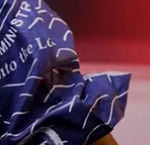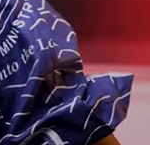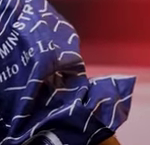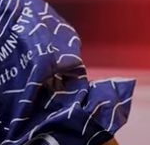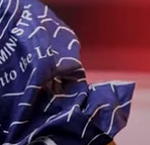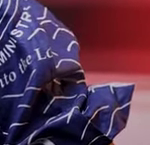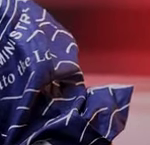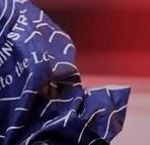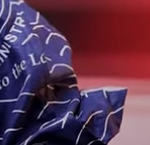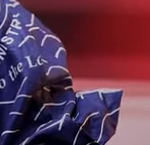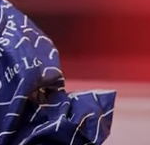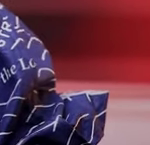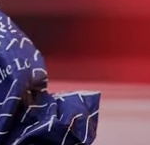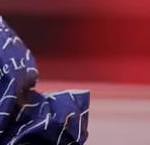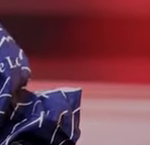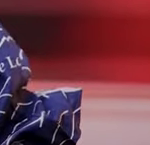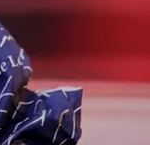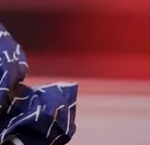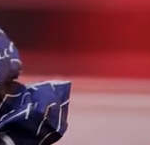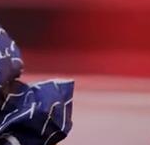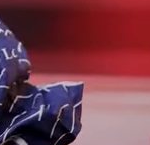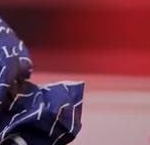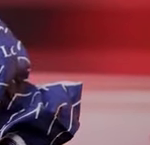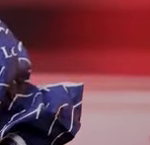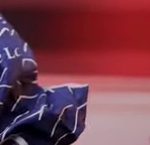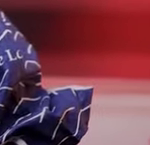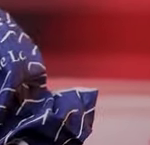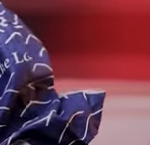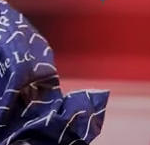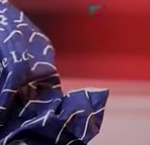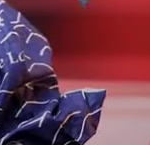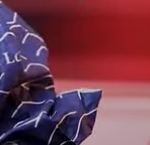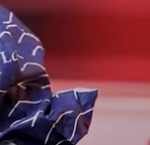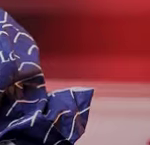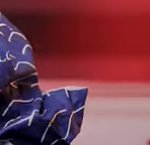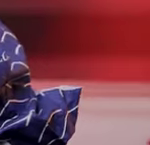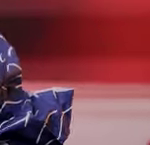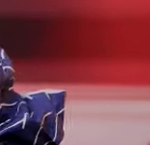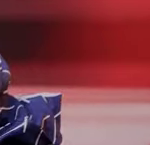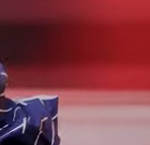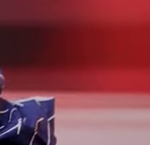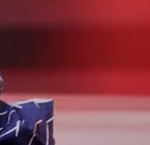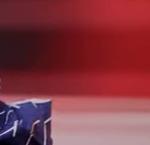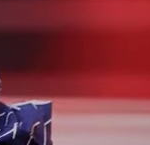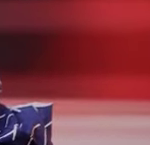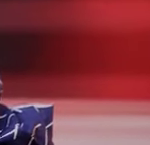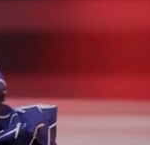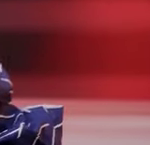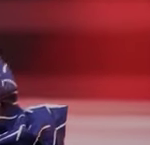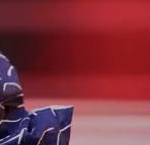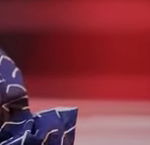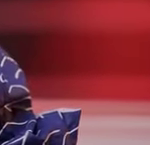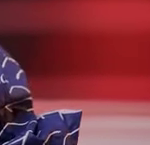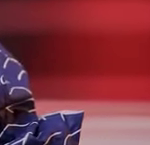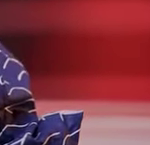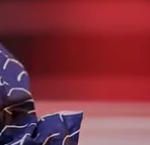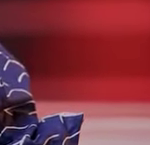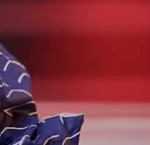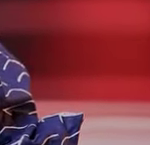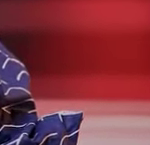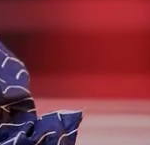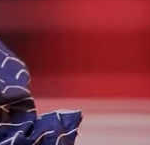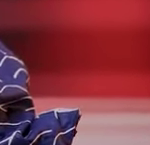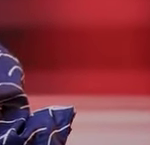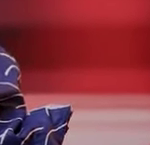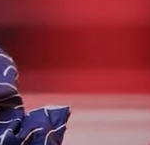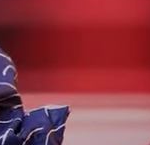We believe that this message will be a blessing to you. So we want you to stay glued and watch to the end and share to bless